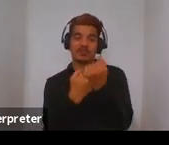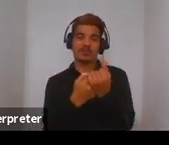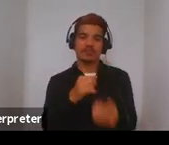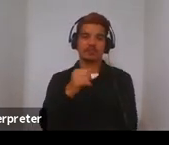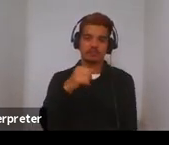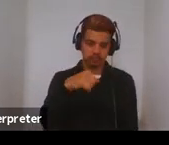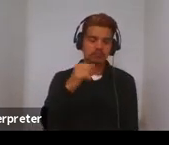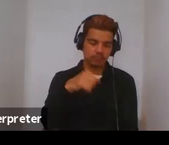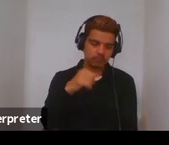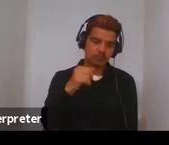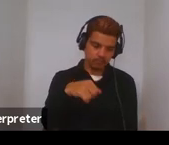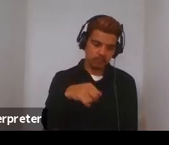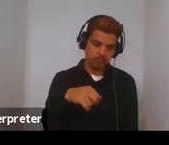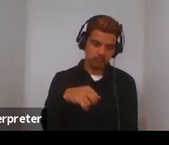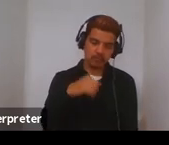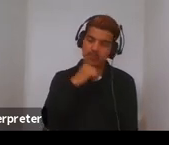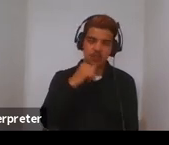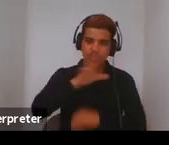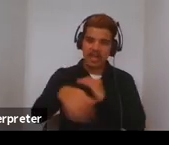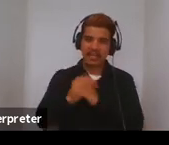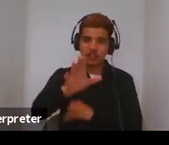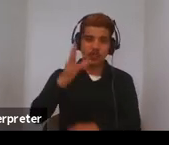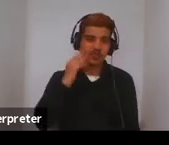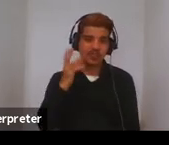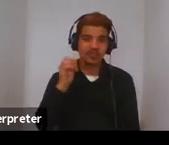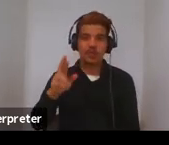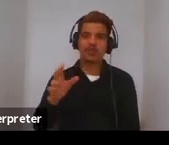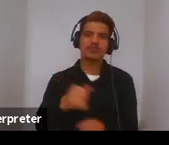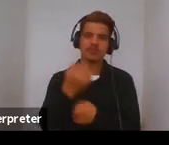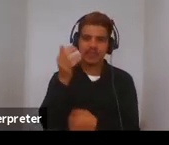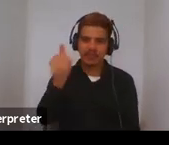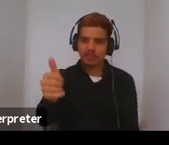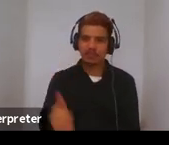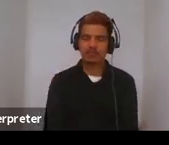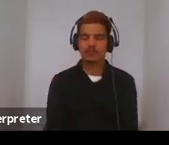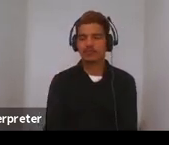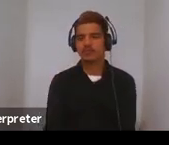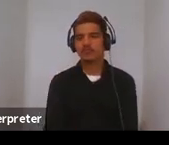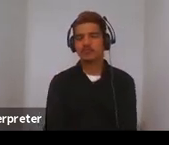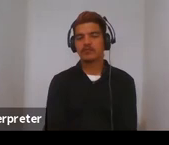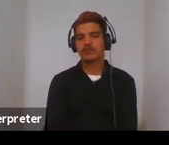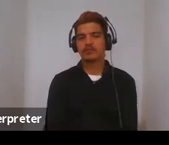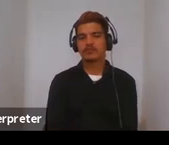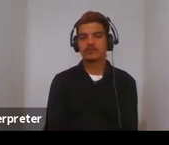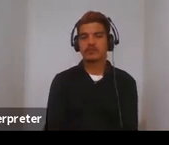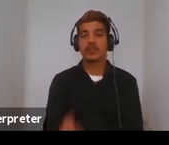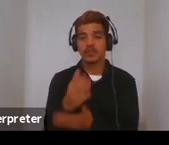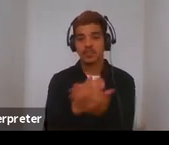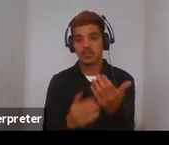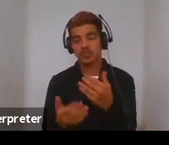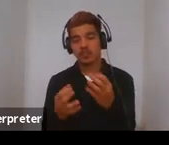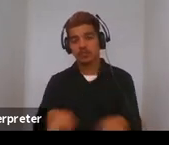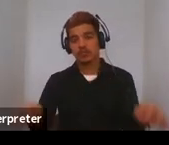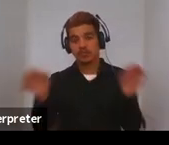nodding. Don't add your own experiences or make it about you. Here's some things that are really important to say